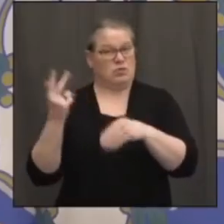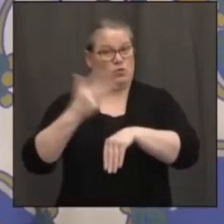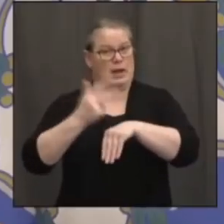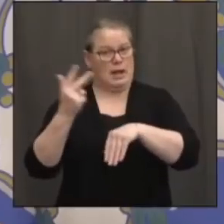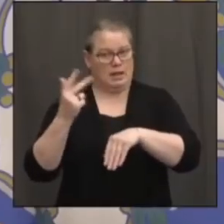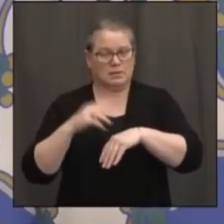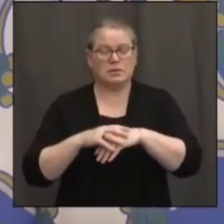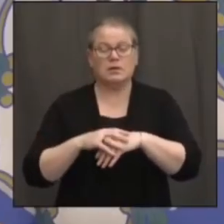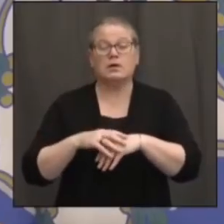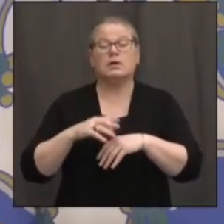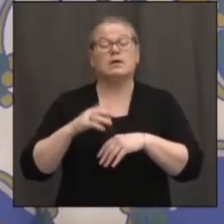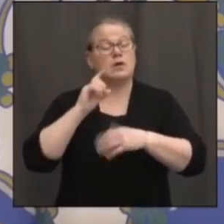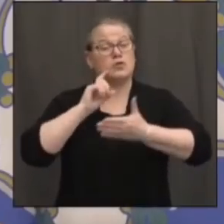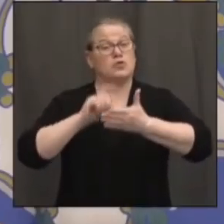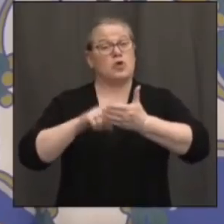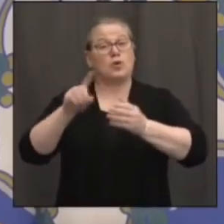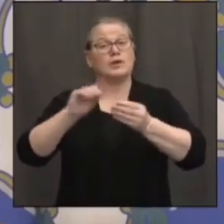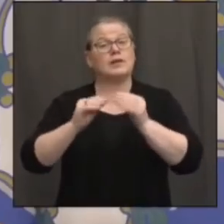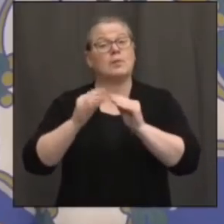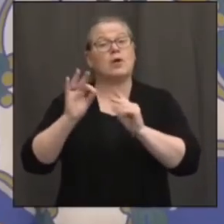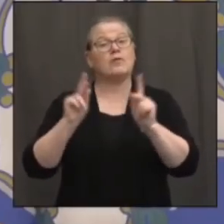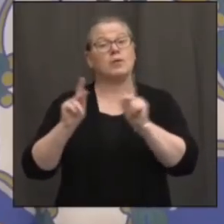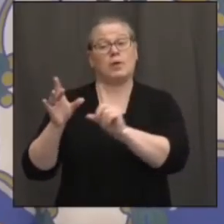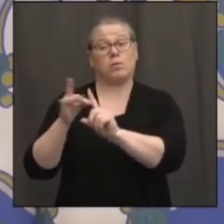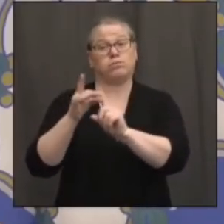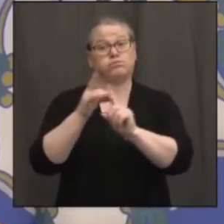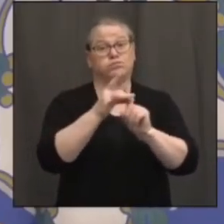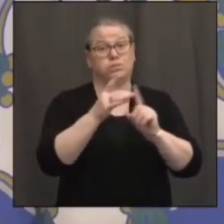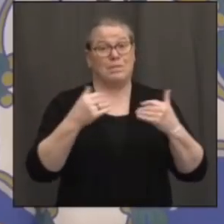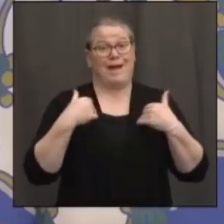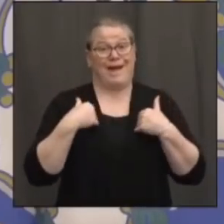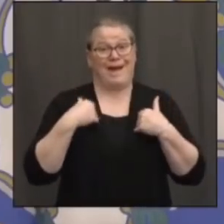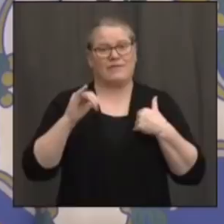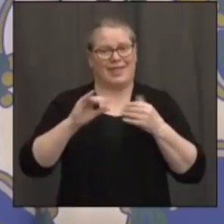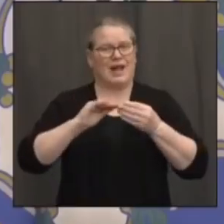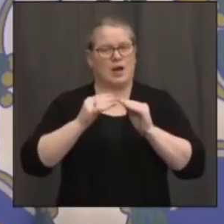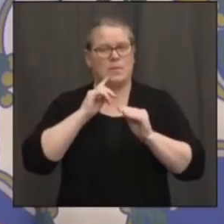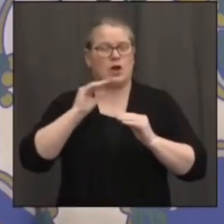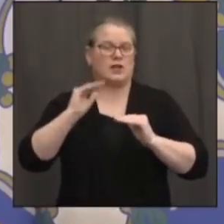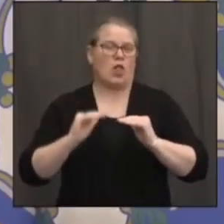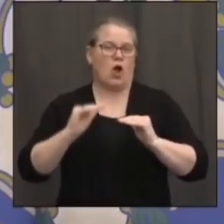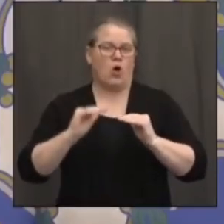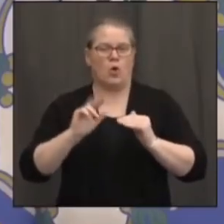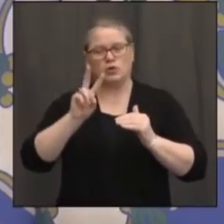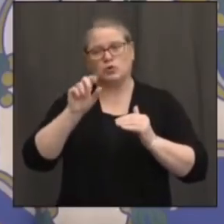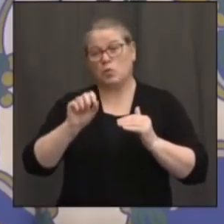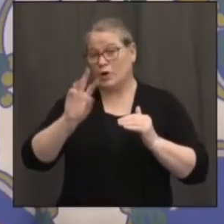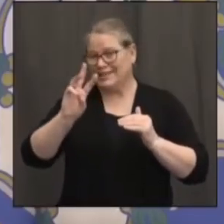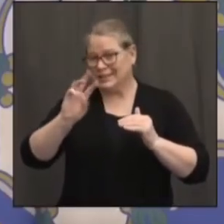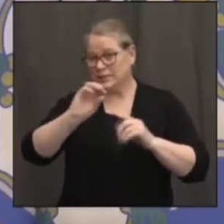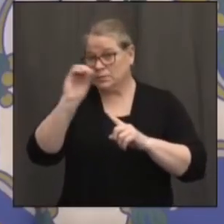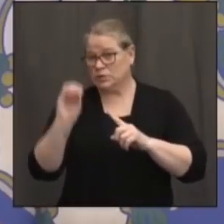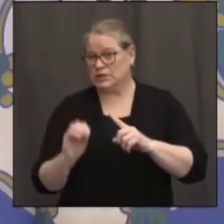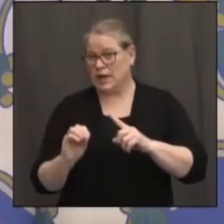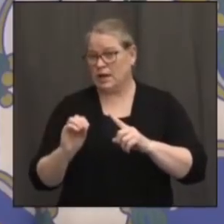what you see is the positivity rate stays quite low. I think it's about 2.6 for the 7